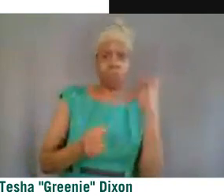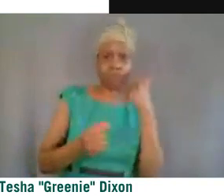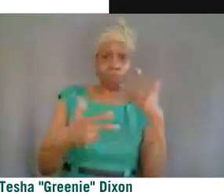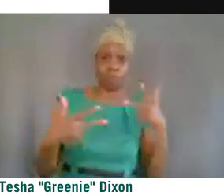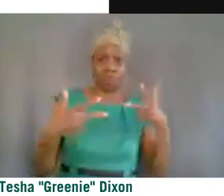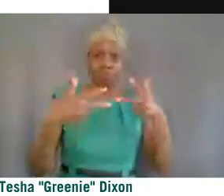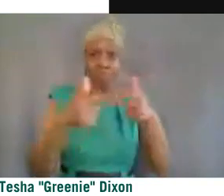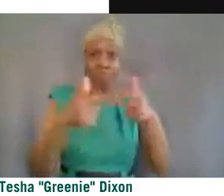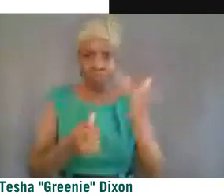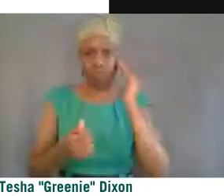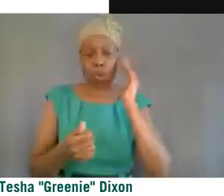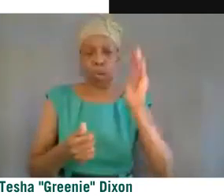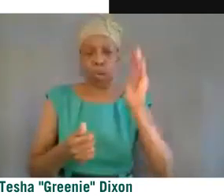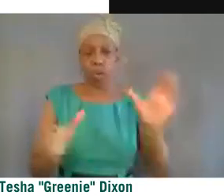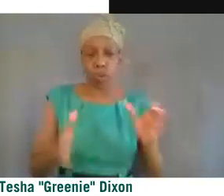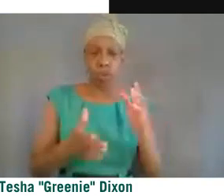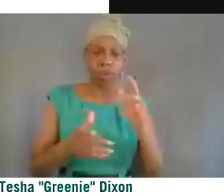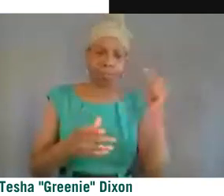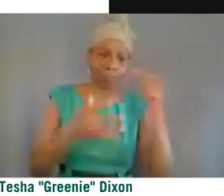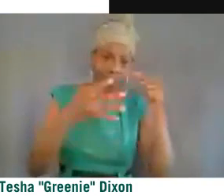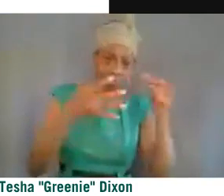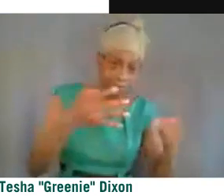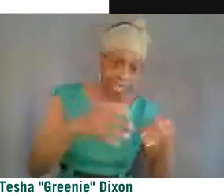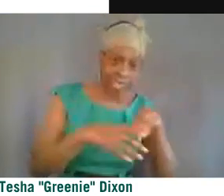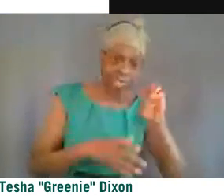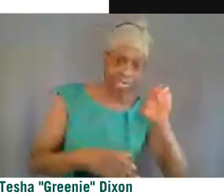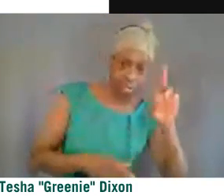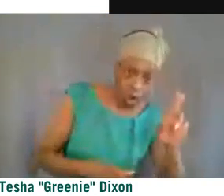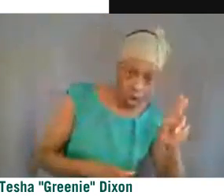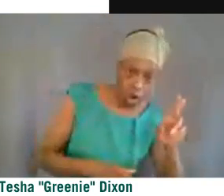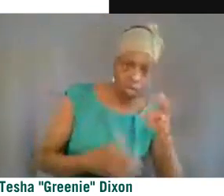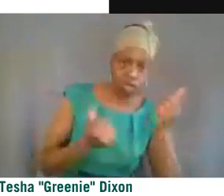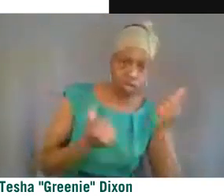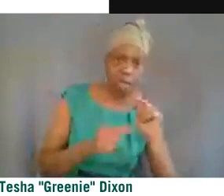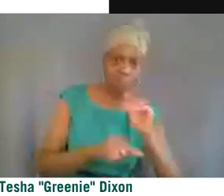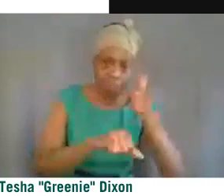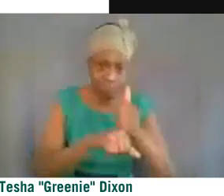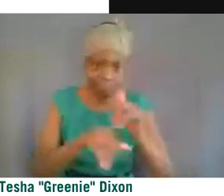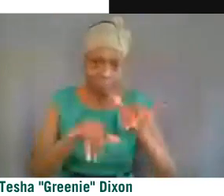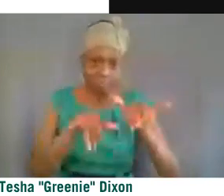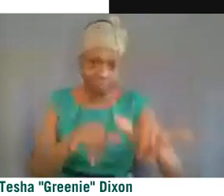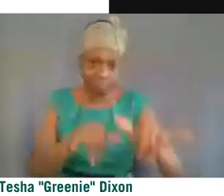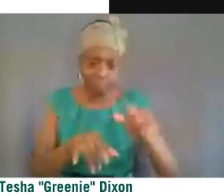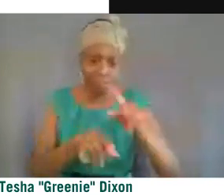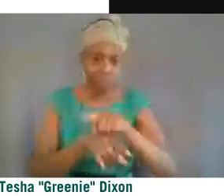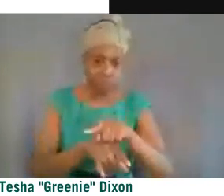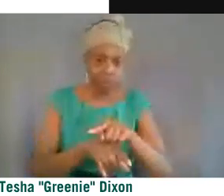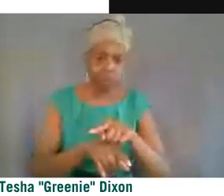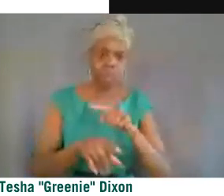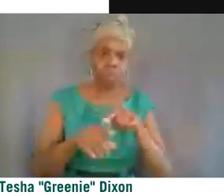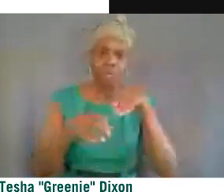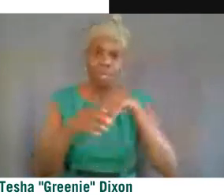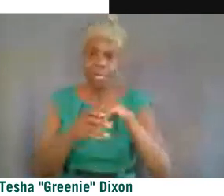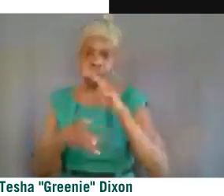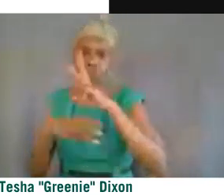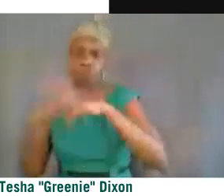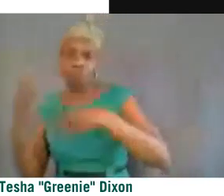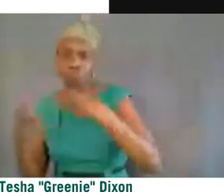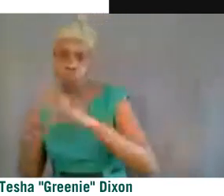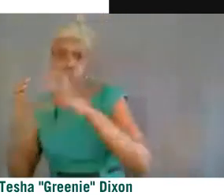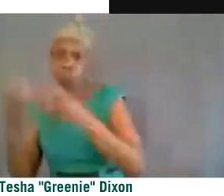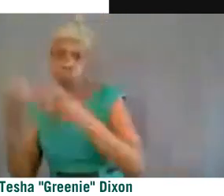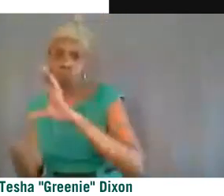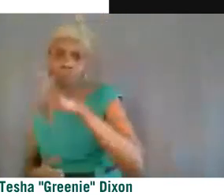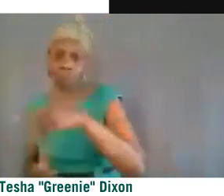know that, we're going to be doing these things in the emergency room to stabilize you, and so on. In the world of cerebral palsy, we often have